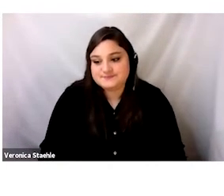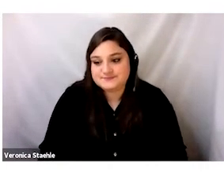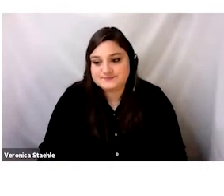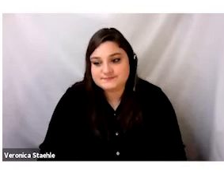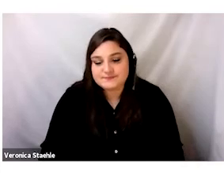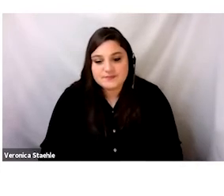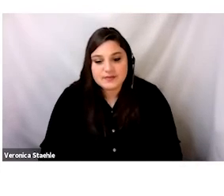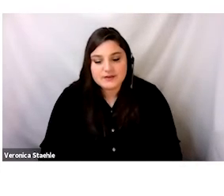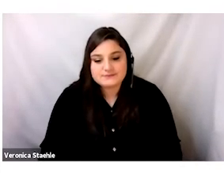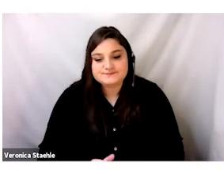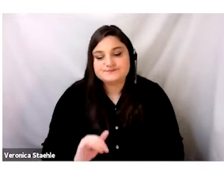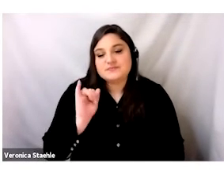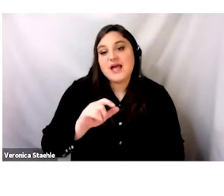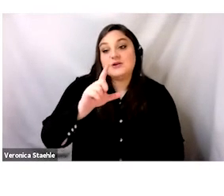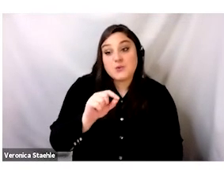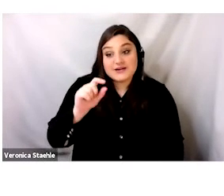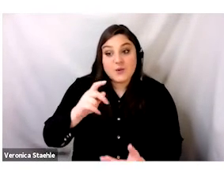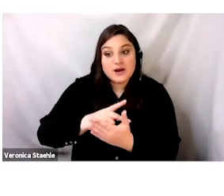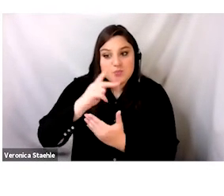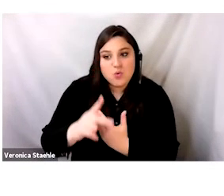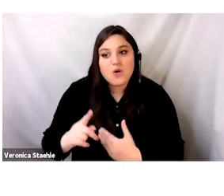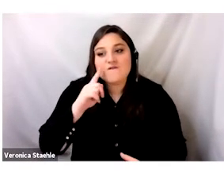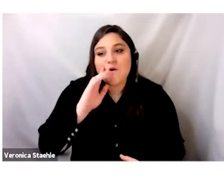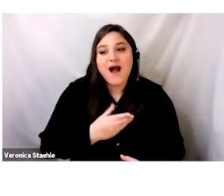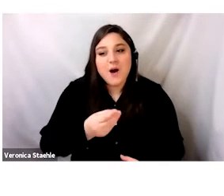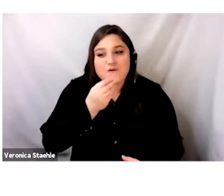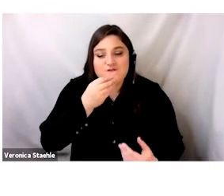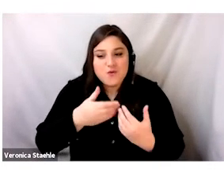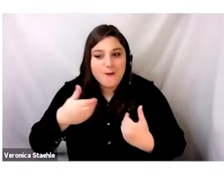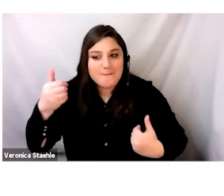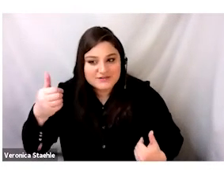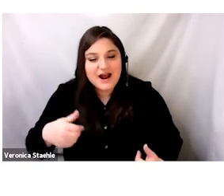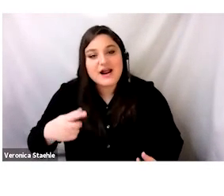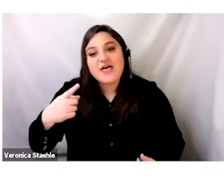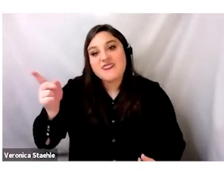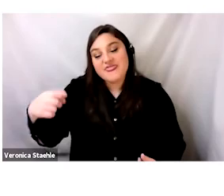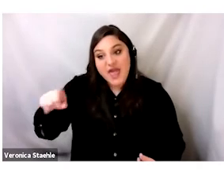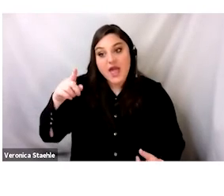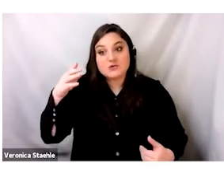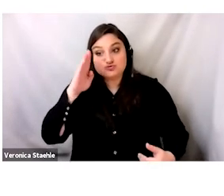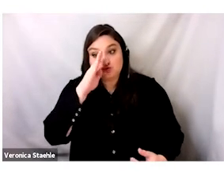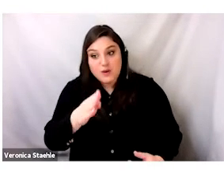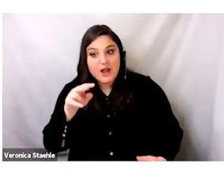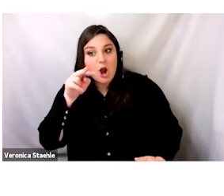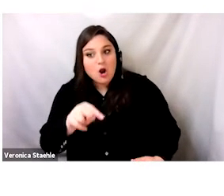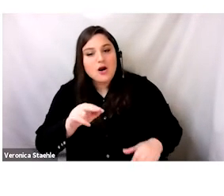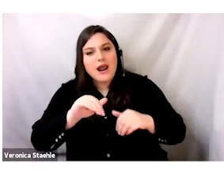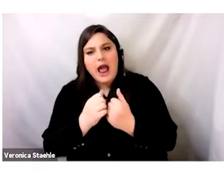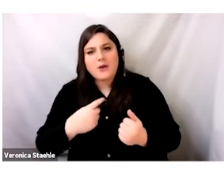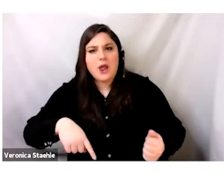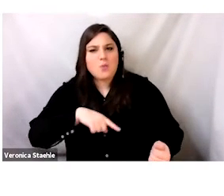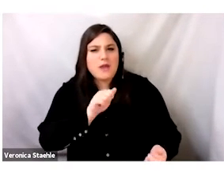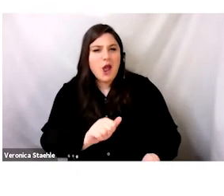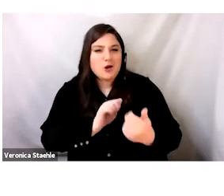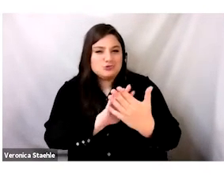just speaking about, looking at food apartheid, and they directly was looking at how do we address the reality that there